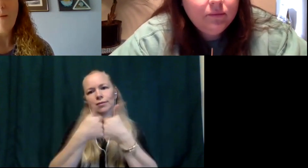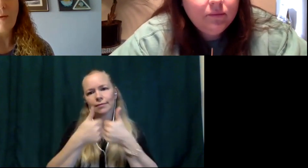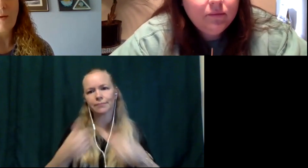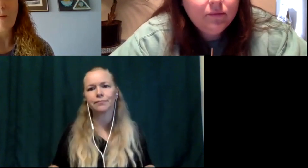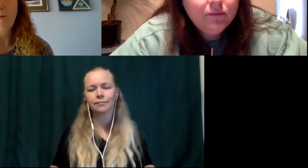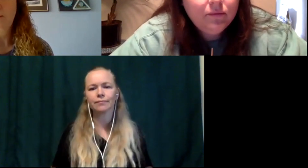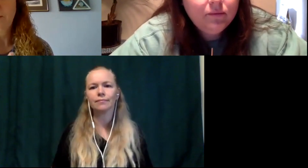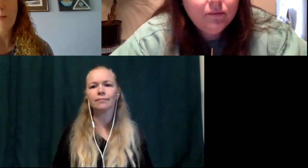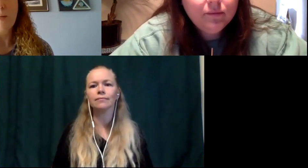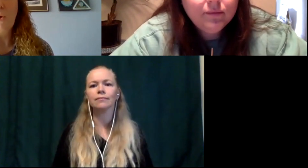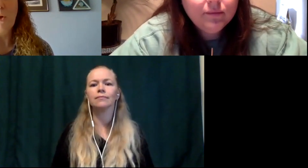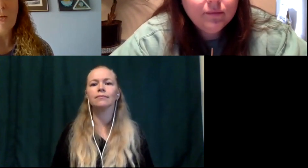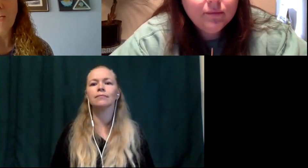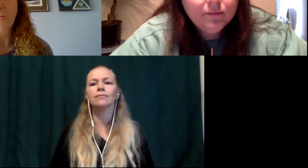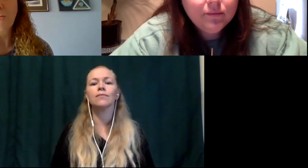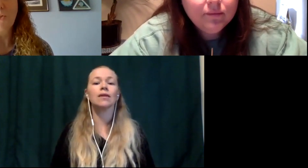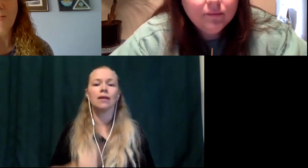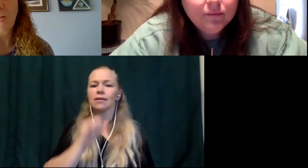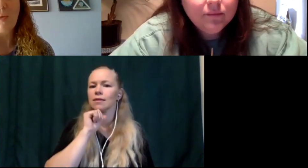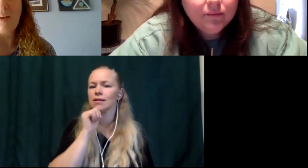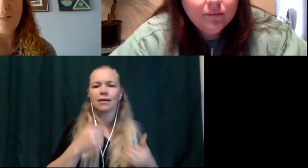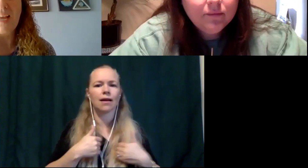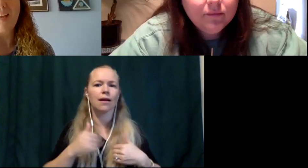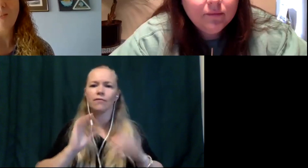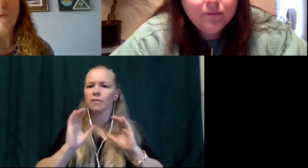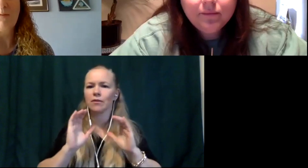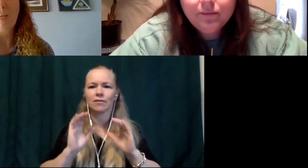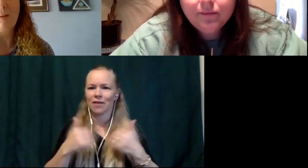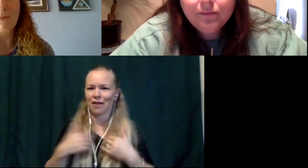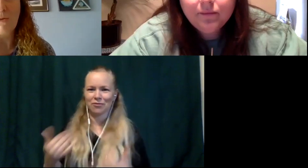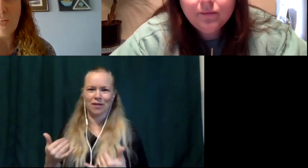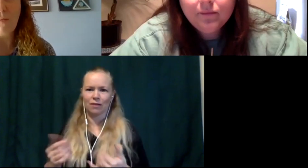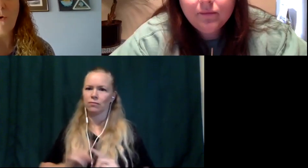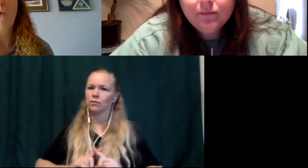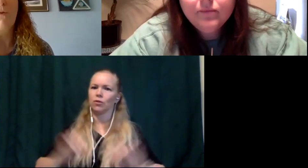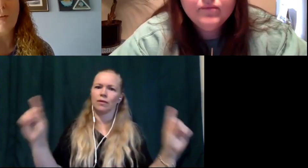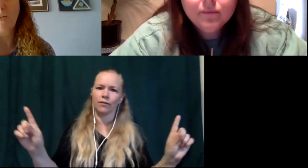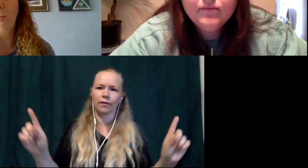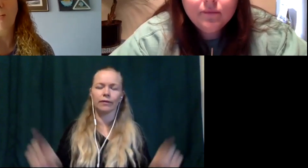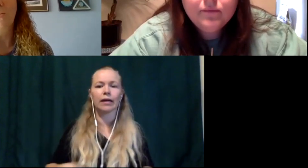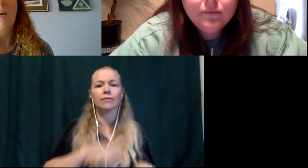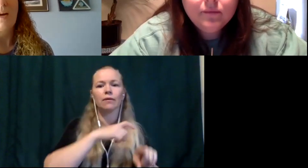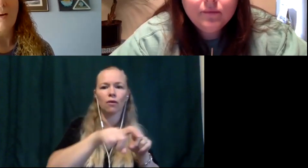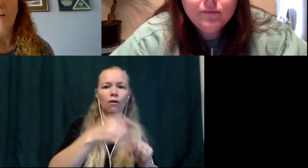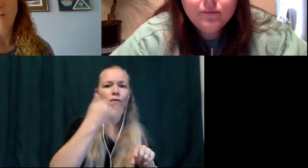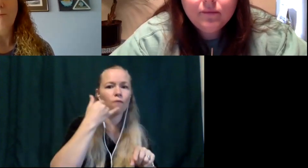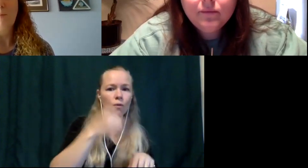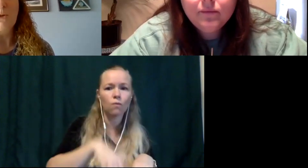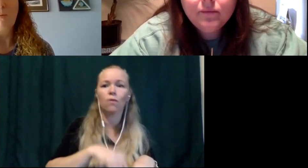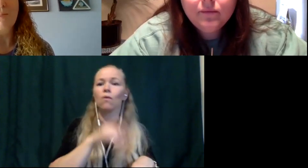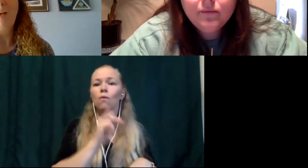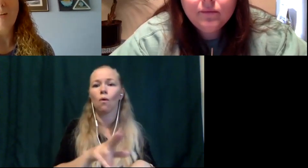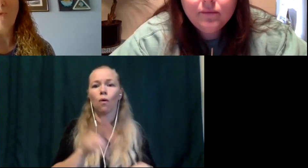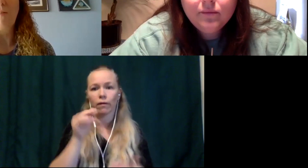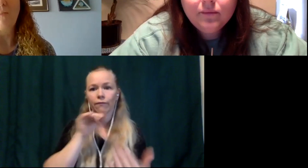not having the communications that we have today. So it was either telephone or face-to-face. So